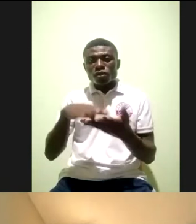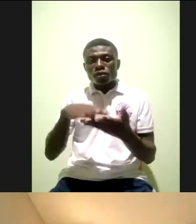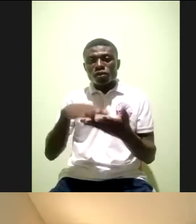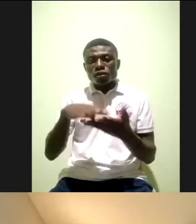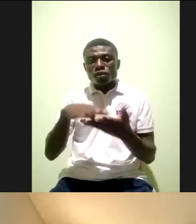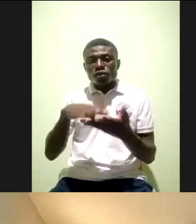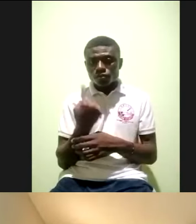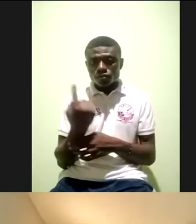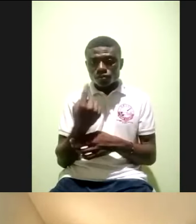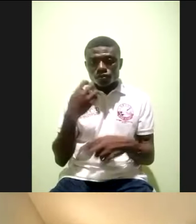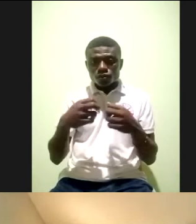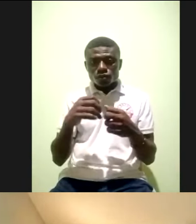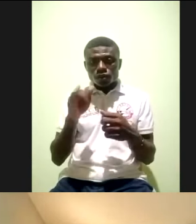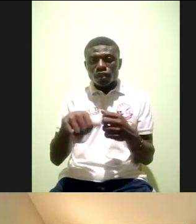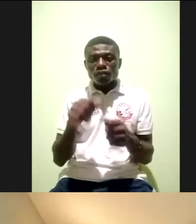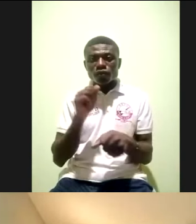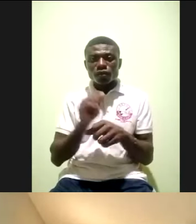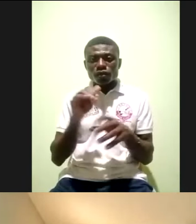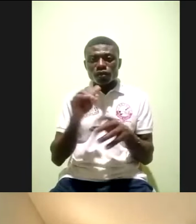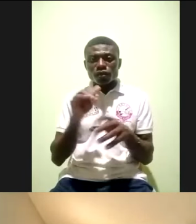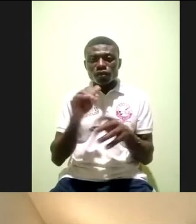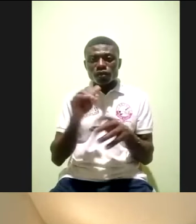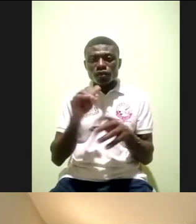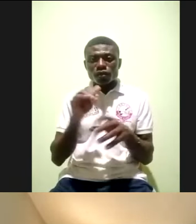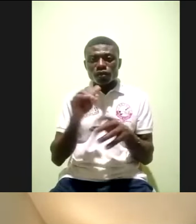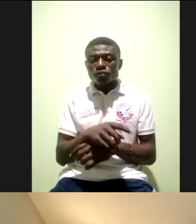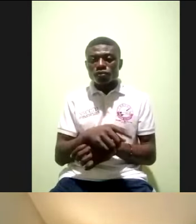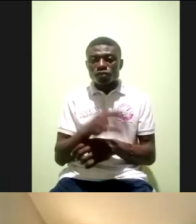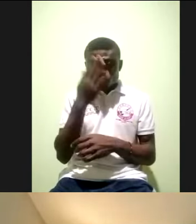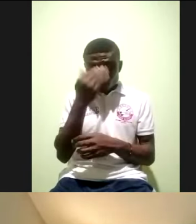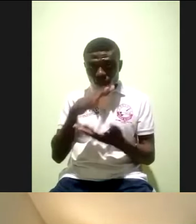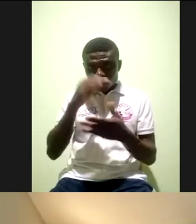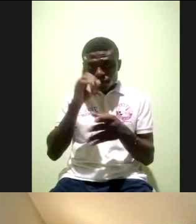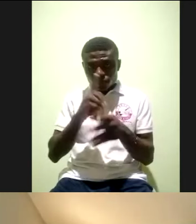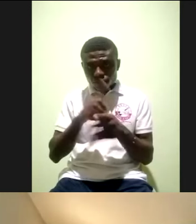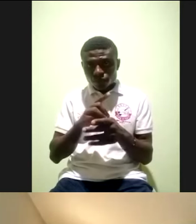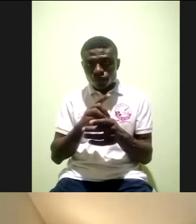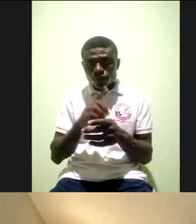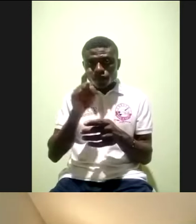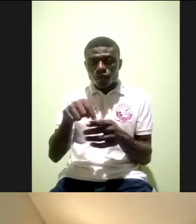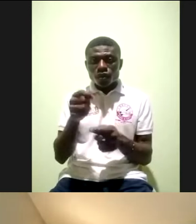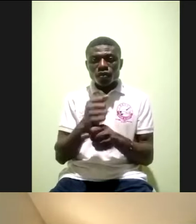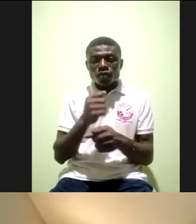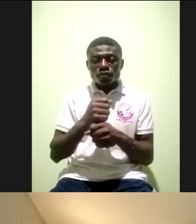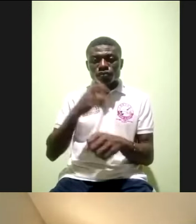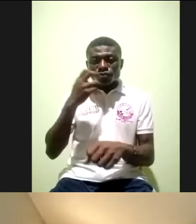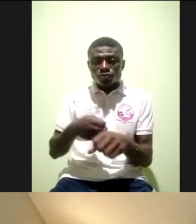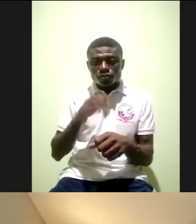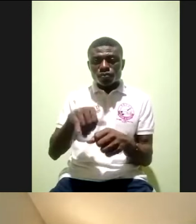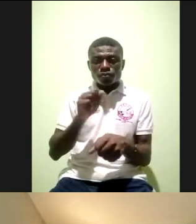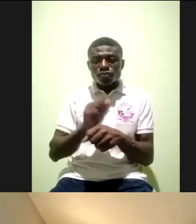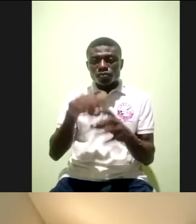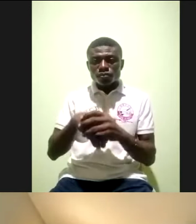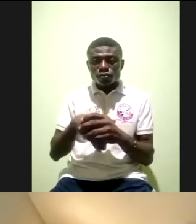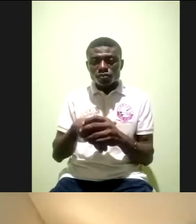a problem in school settings? Not true. While learning disabilities, they make school very, very difficult, their influence